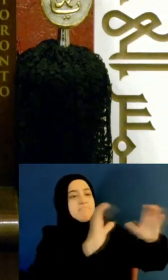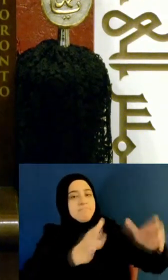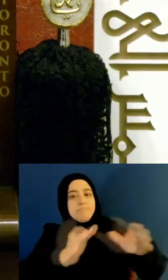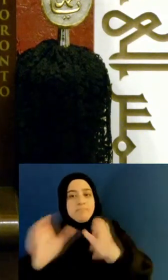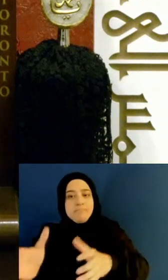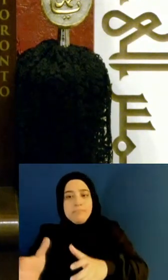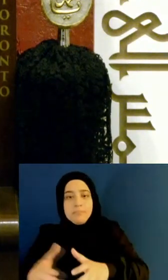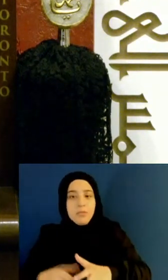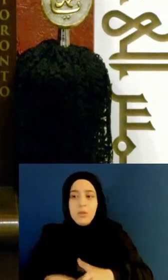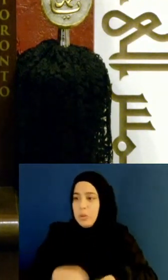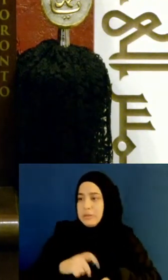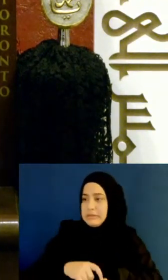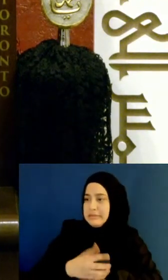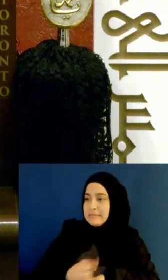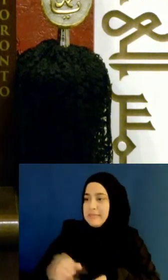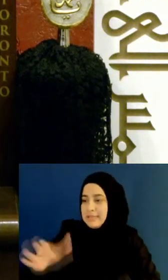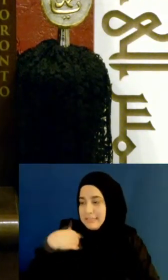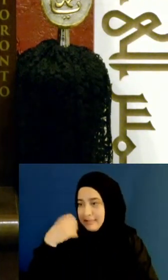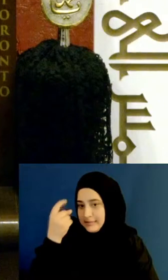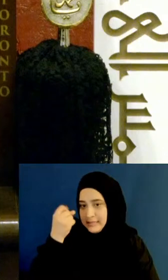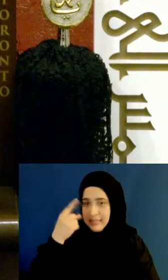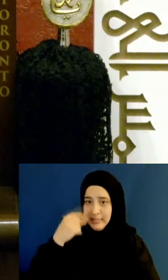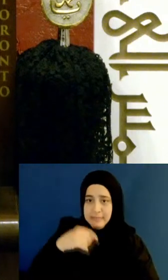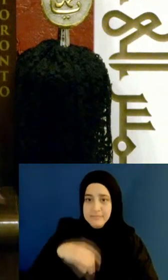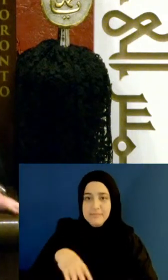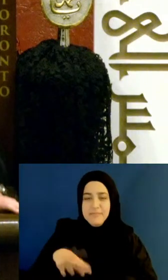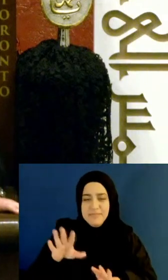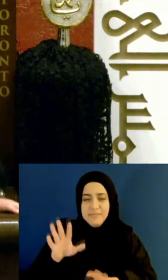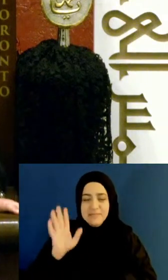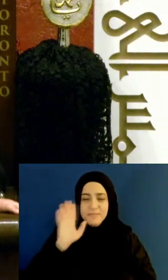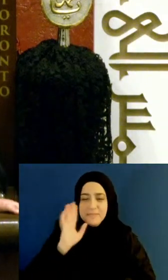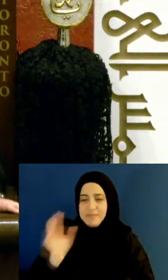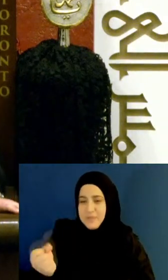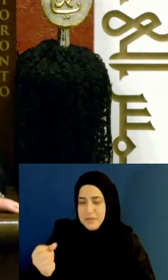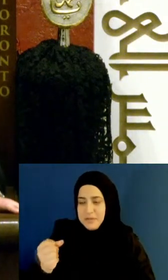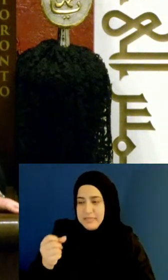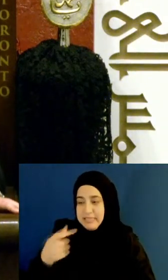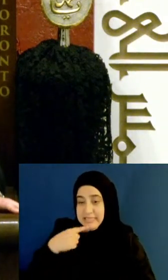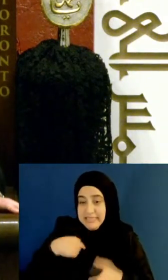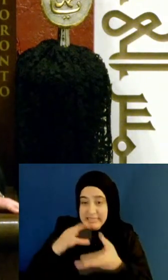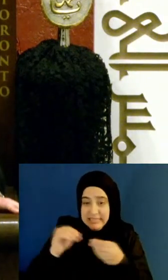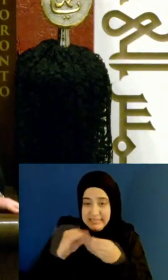majlis in a few minutes with masa'ib. I say this to enter into the masa'ib.